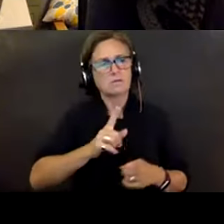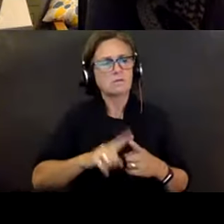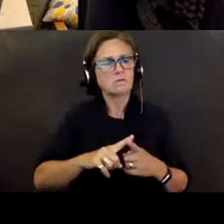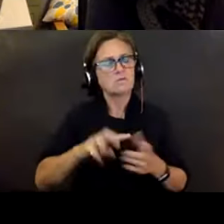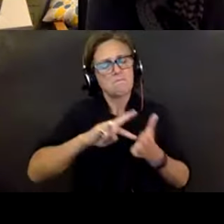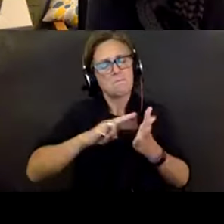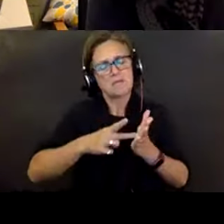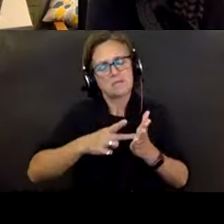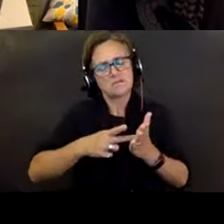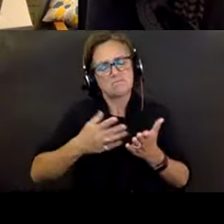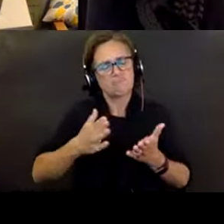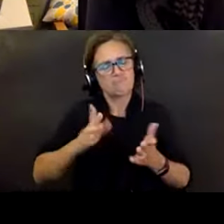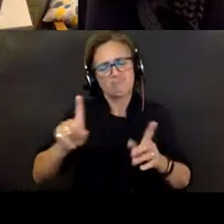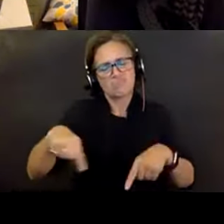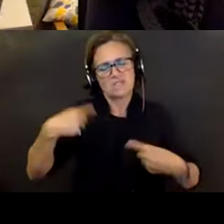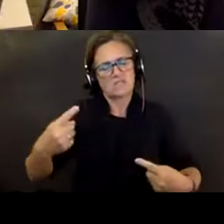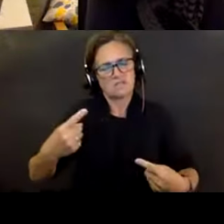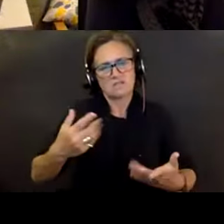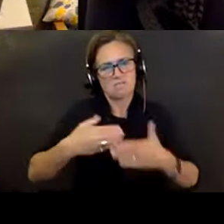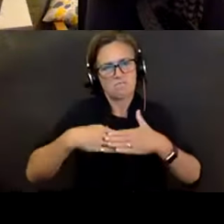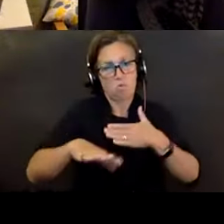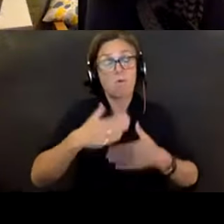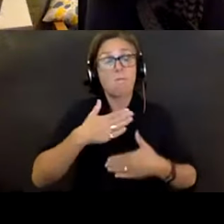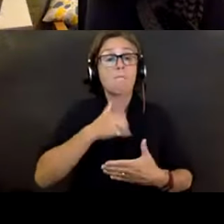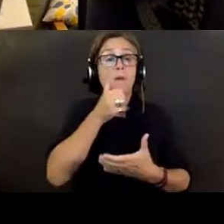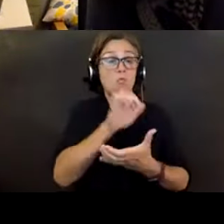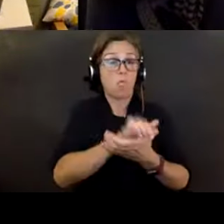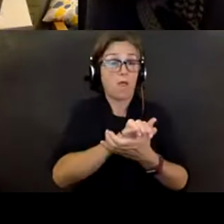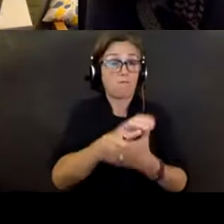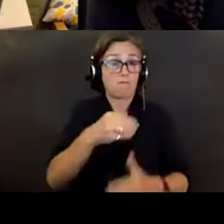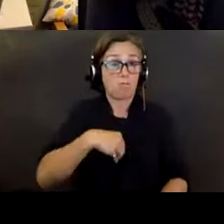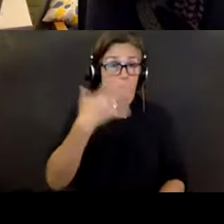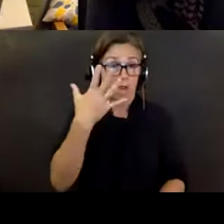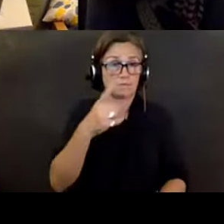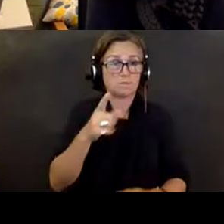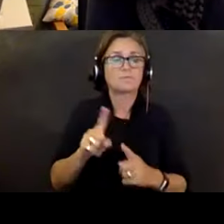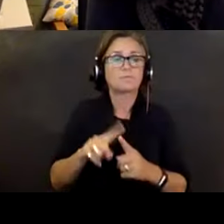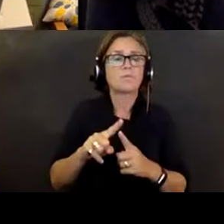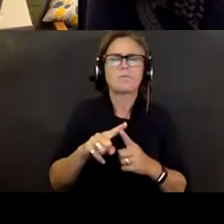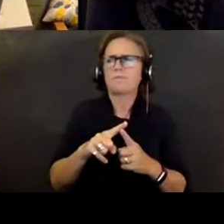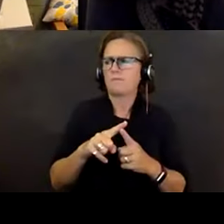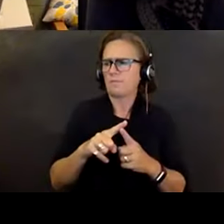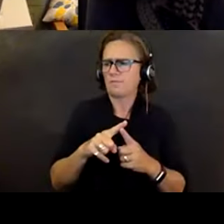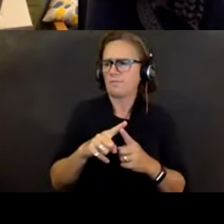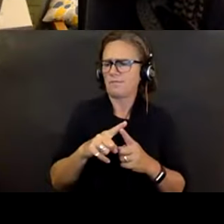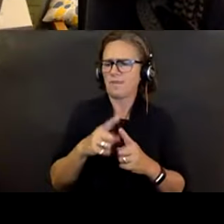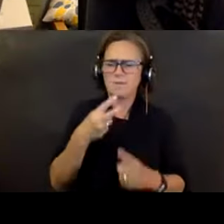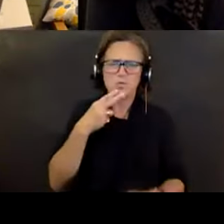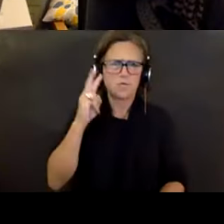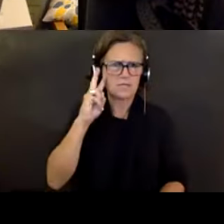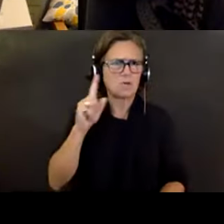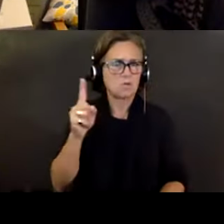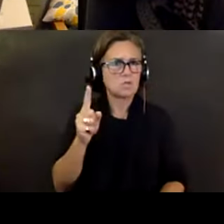life. And my wife, she's white, and she said to me the other day, she almost cried because her